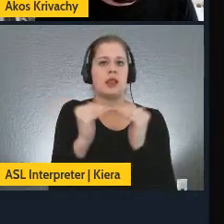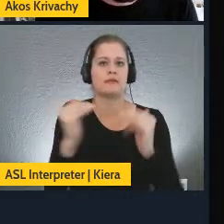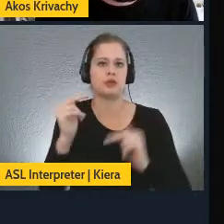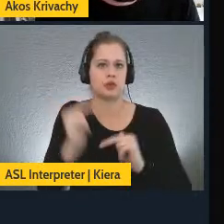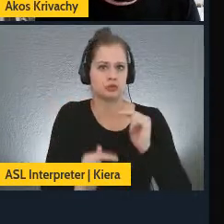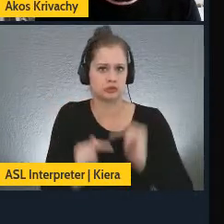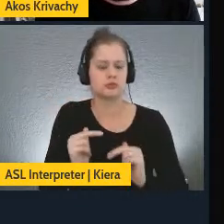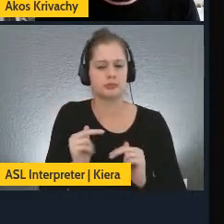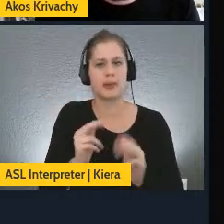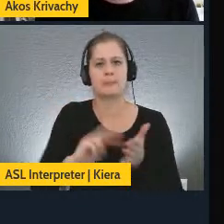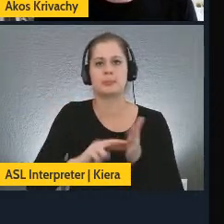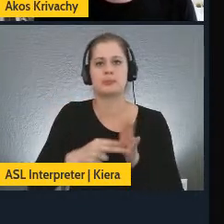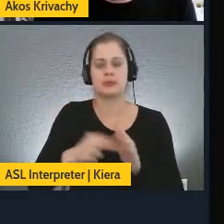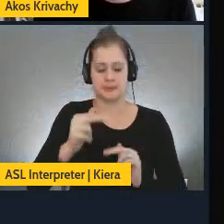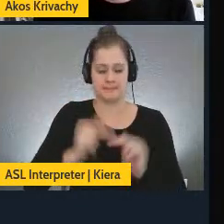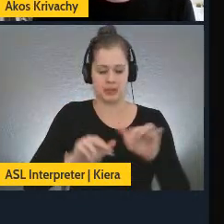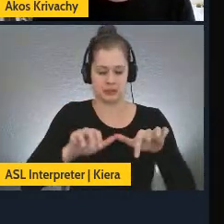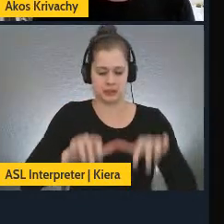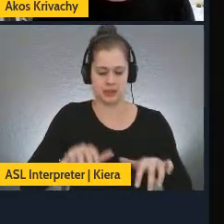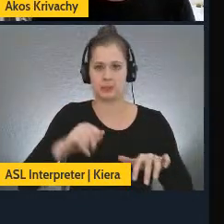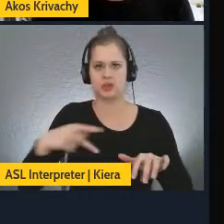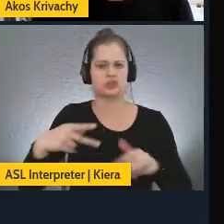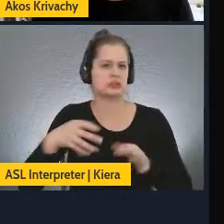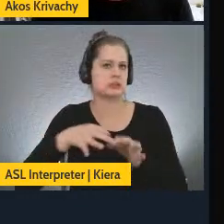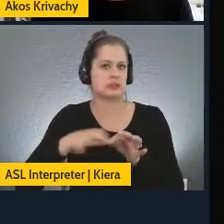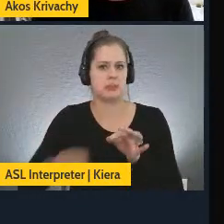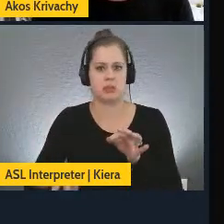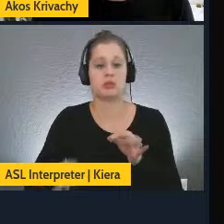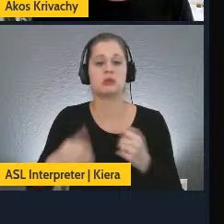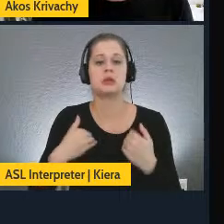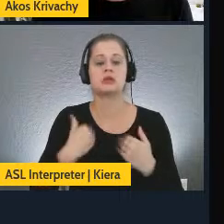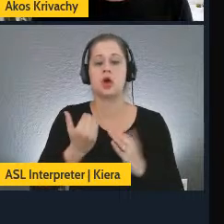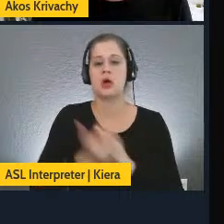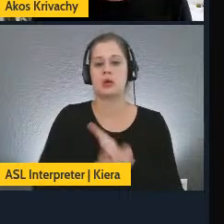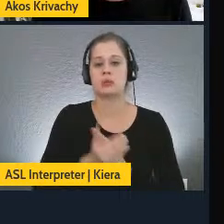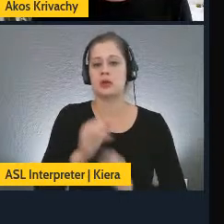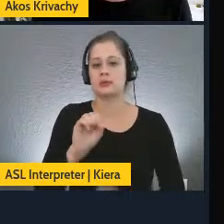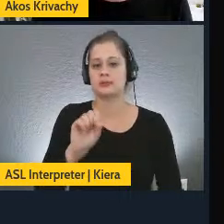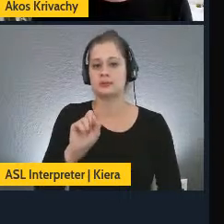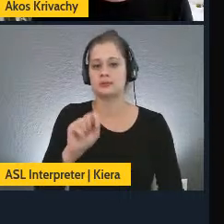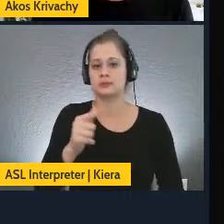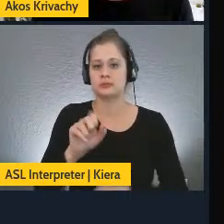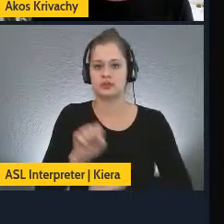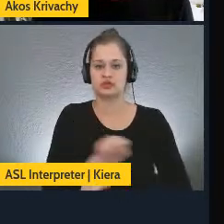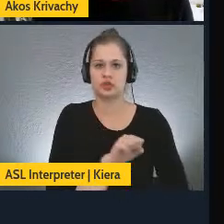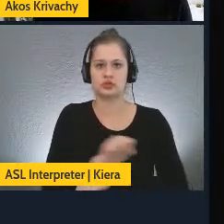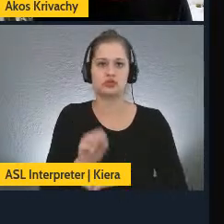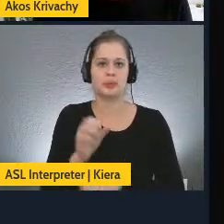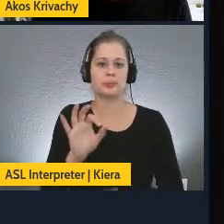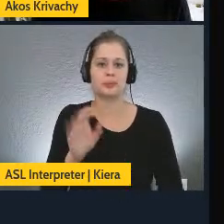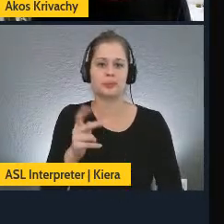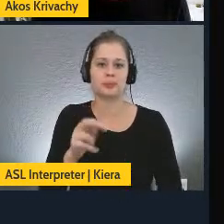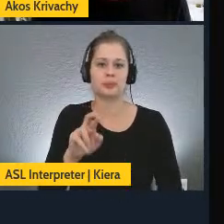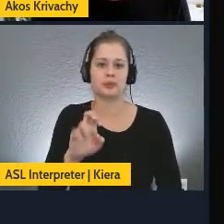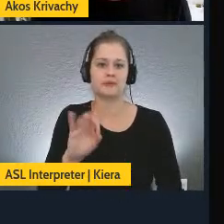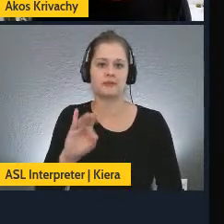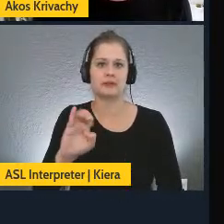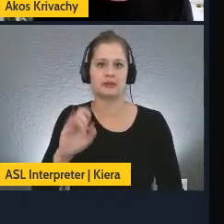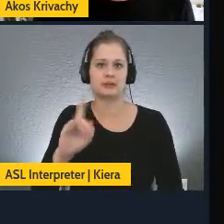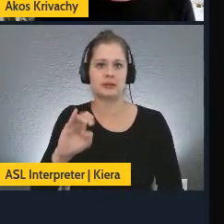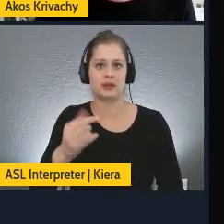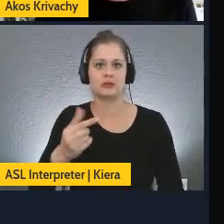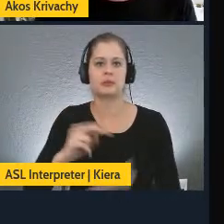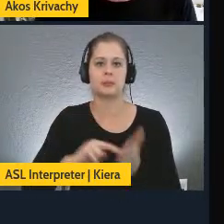very simple. It has automatic stage prefixing, which allows us to deploy our application in the same AWS account